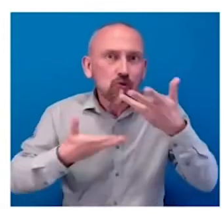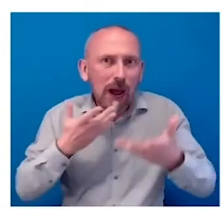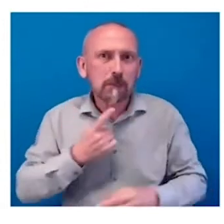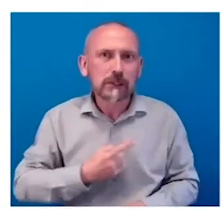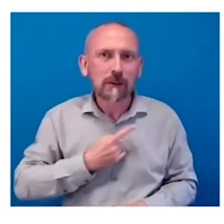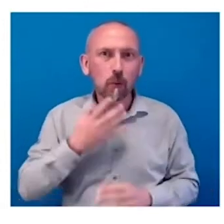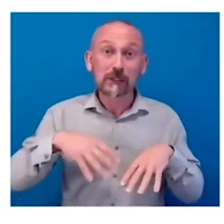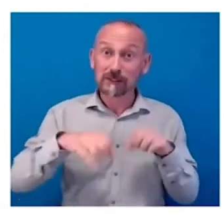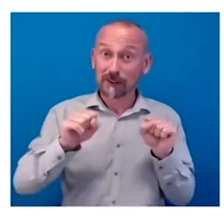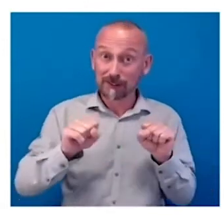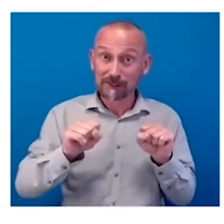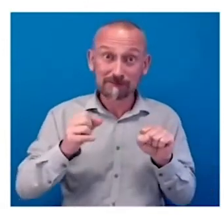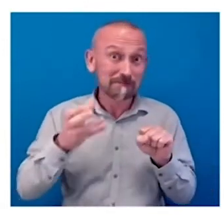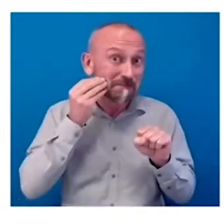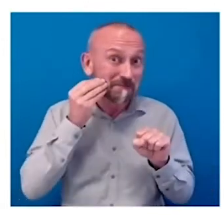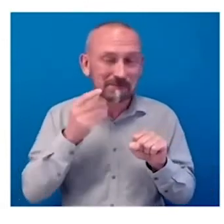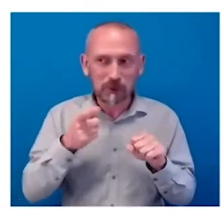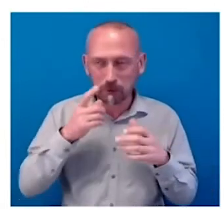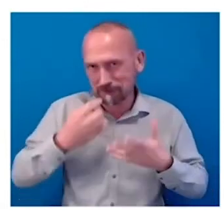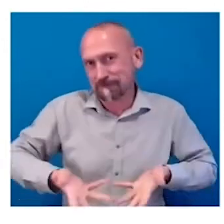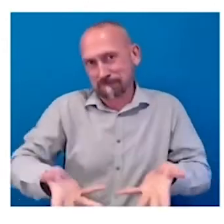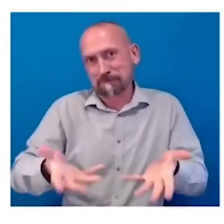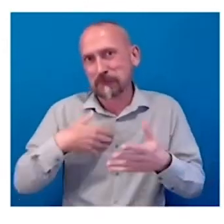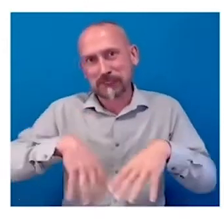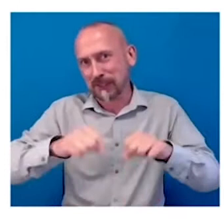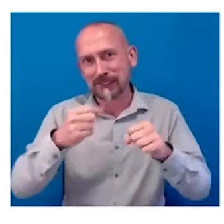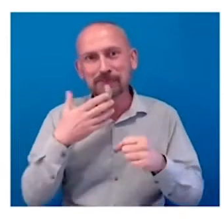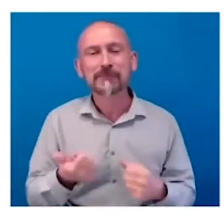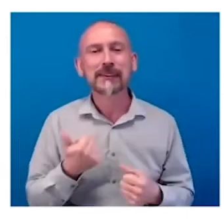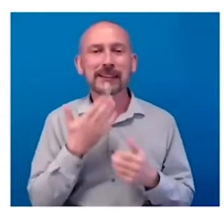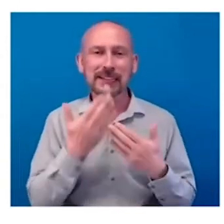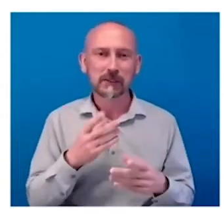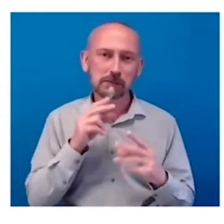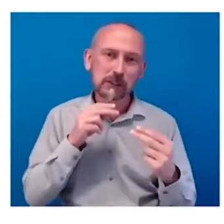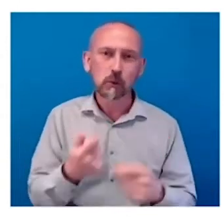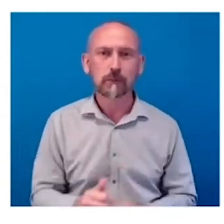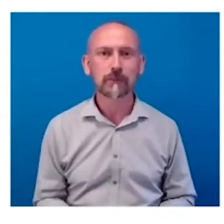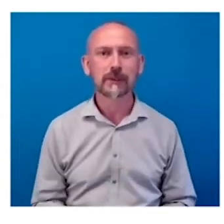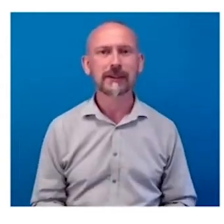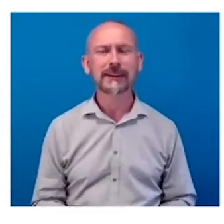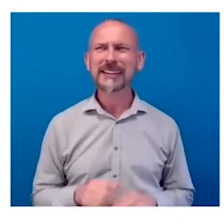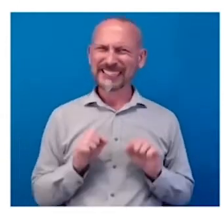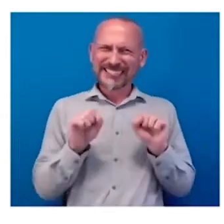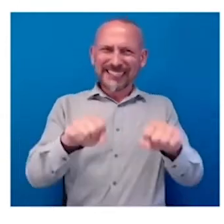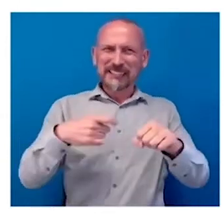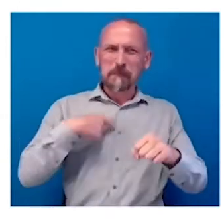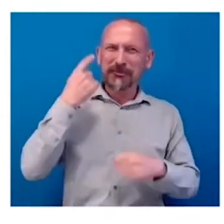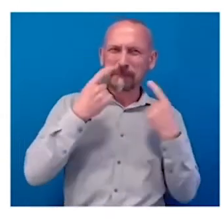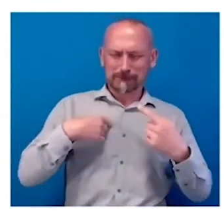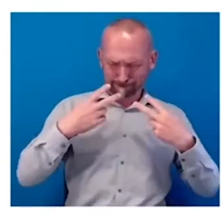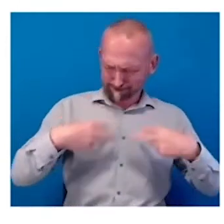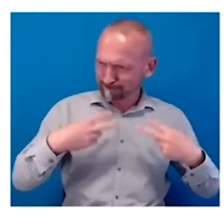pick up the presentation. Thank you very much. I'll speak to you soon. Thanks. Yeah, so I was thinking about how to describe myself. I'm